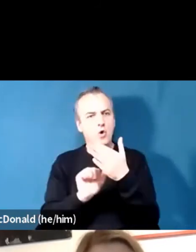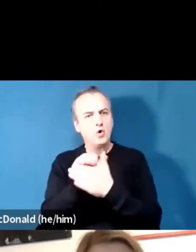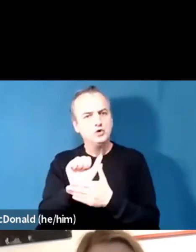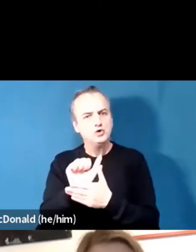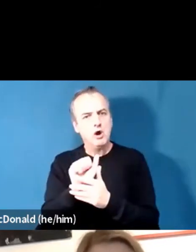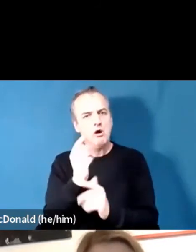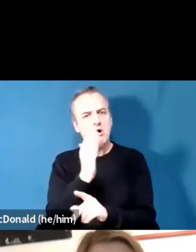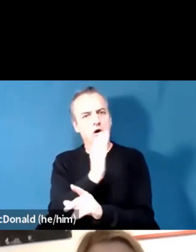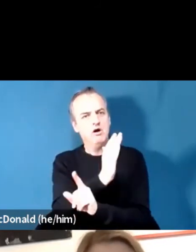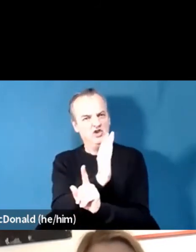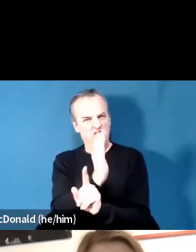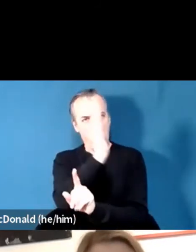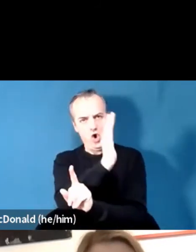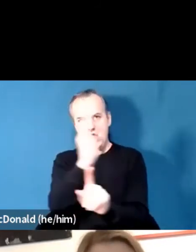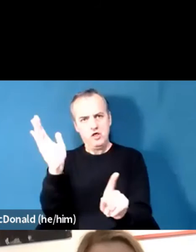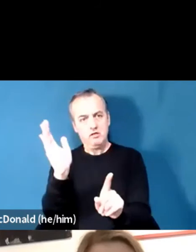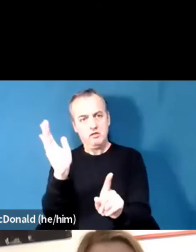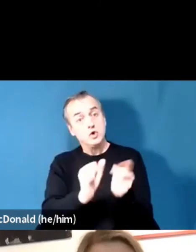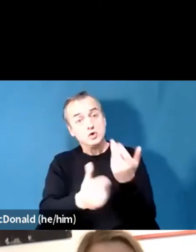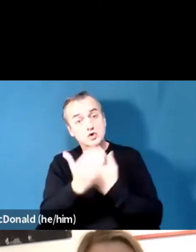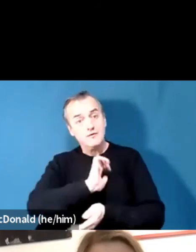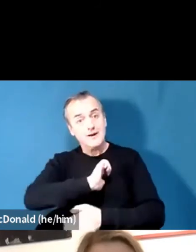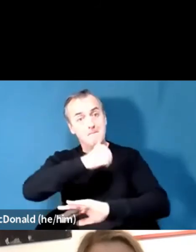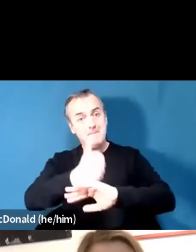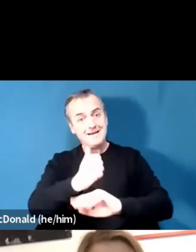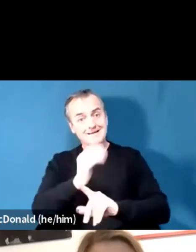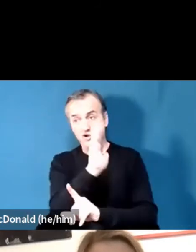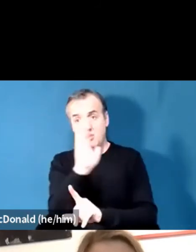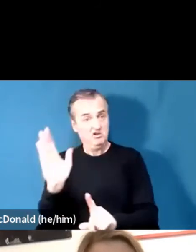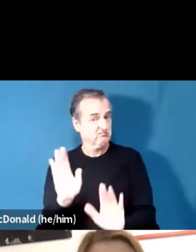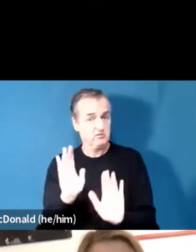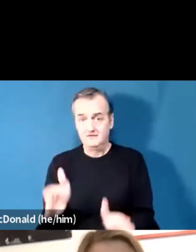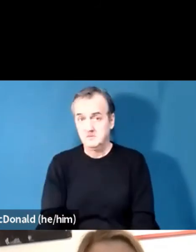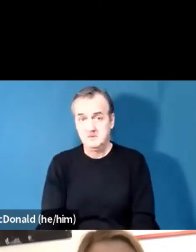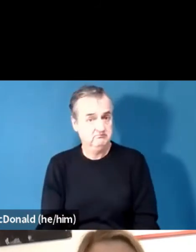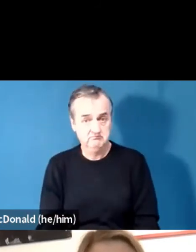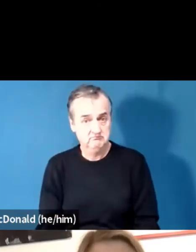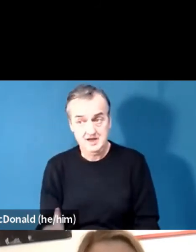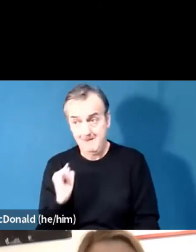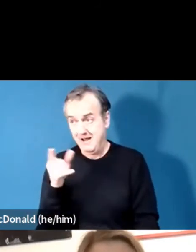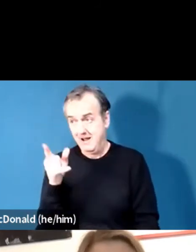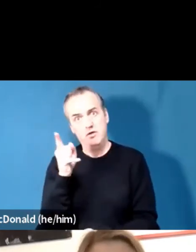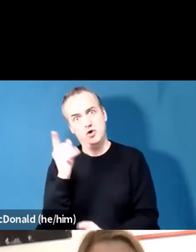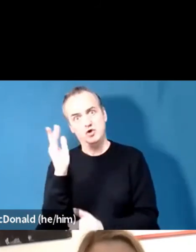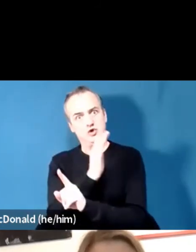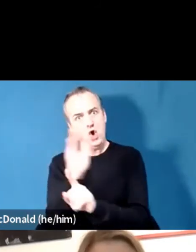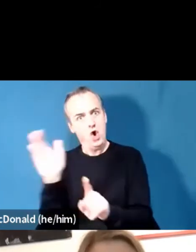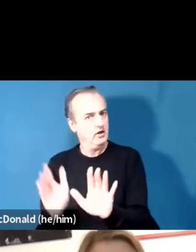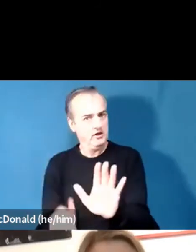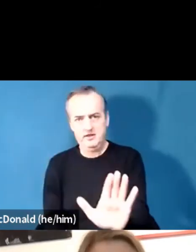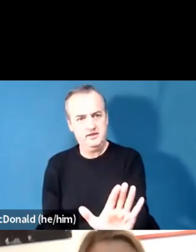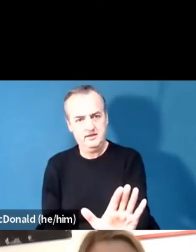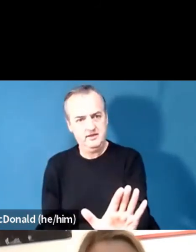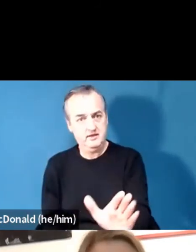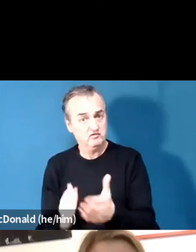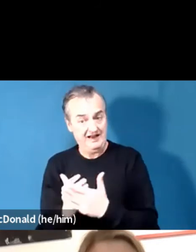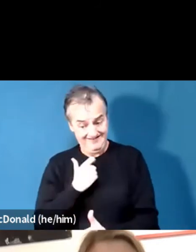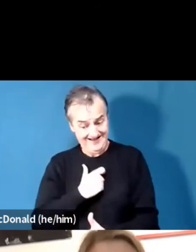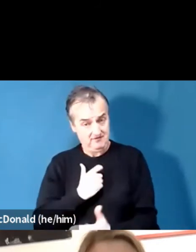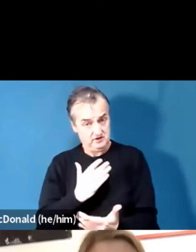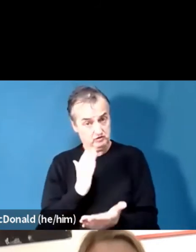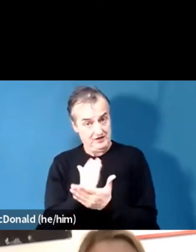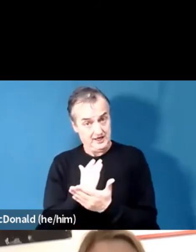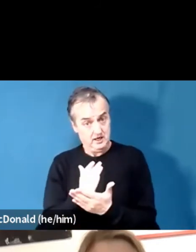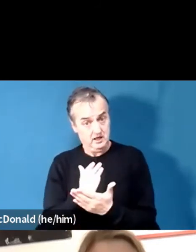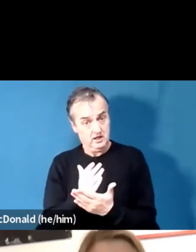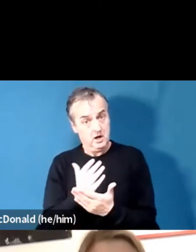in the north. It doesn't have to be about the north. It doesn't have to be about even Northern characters. What we're looking for is